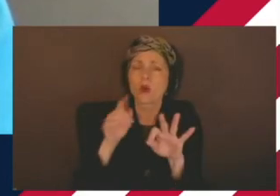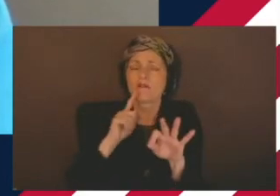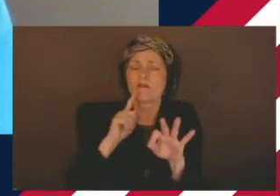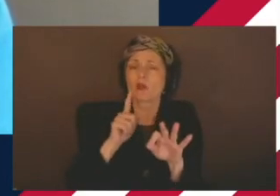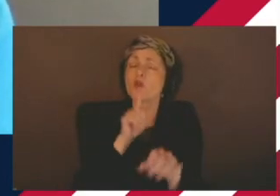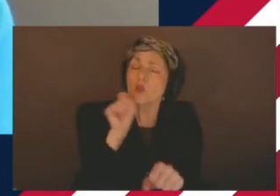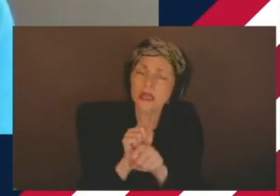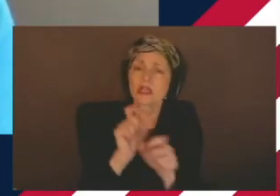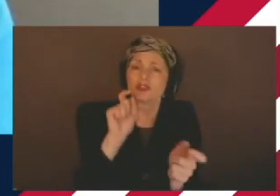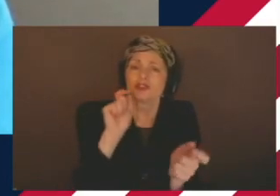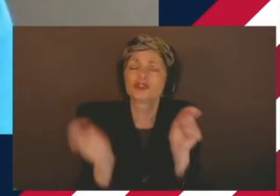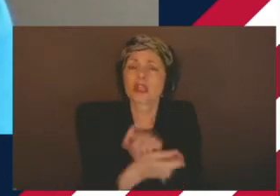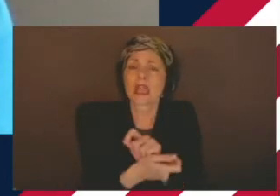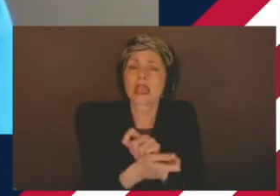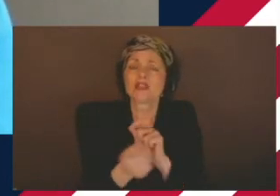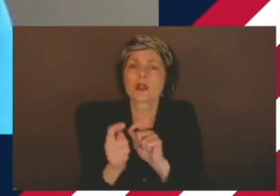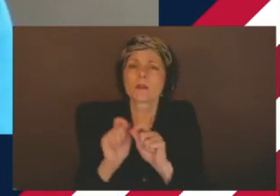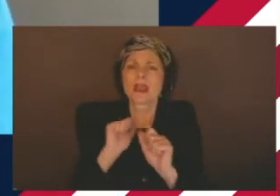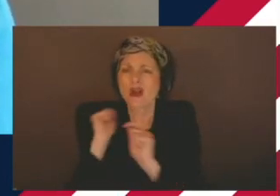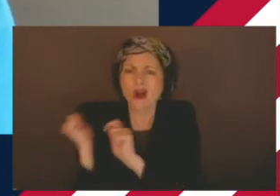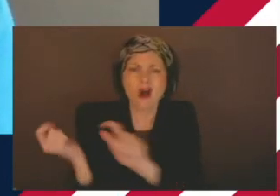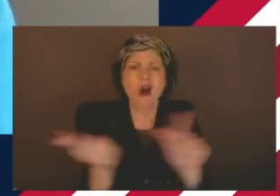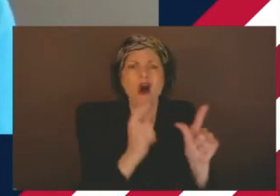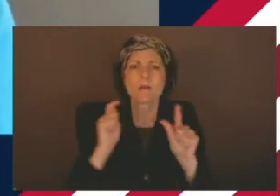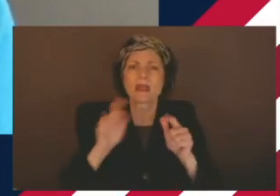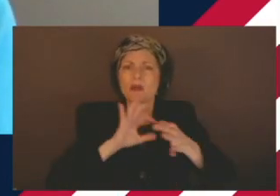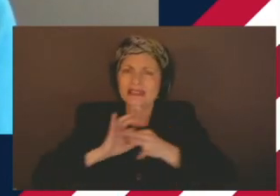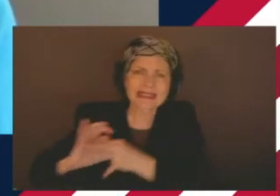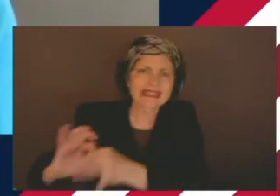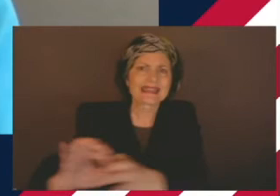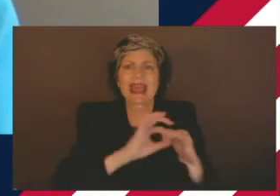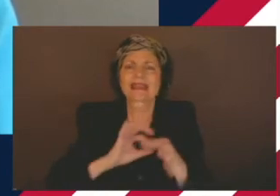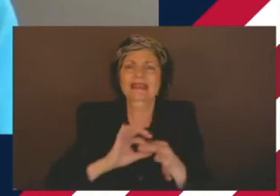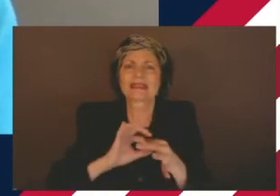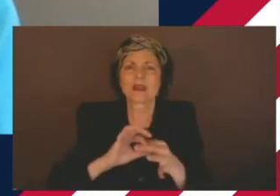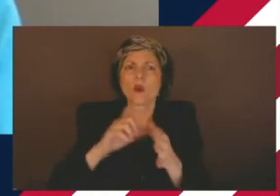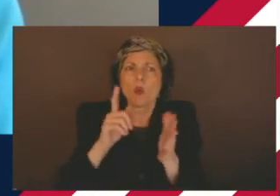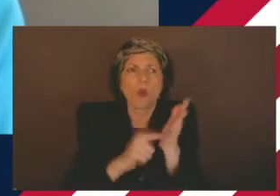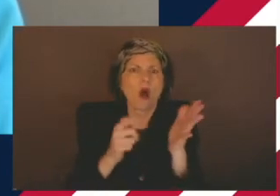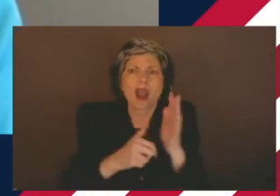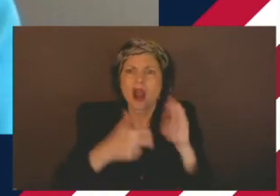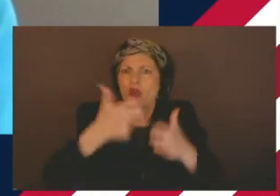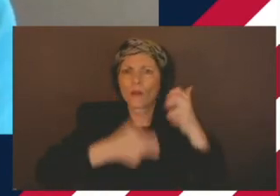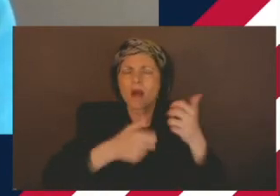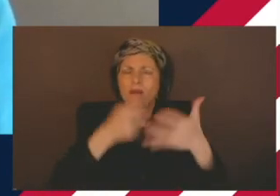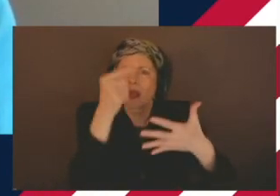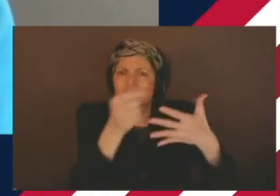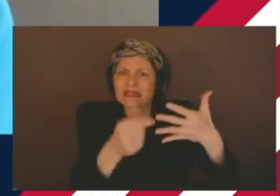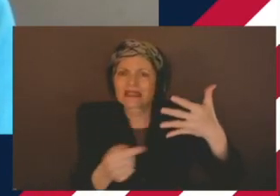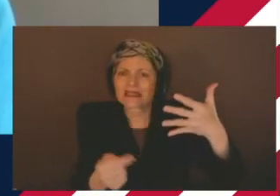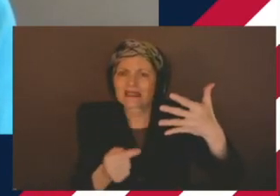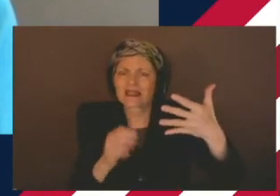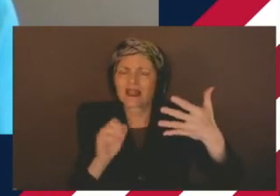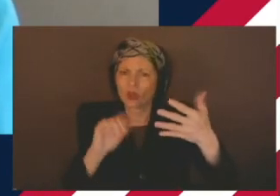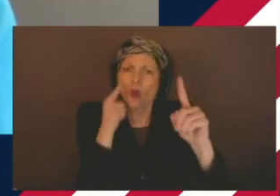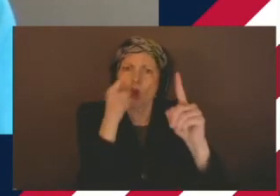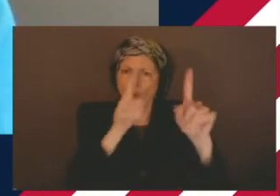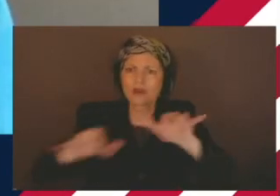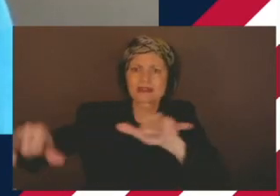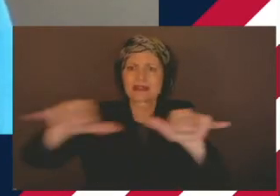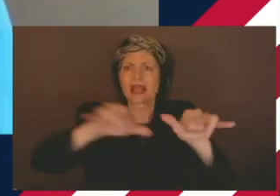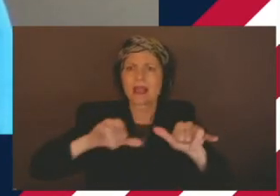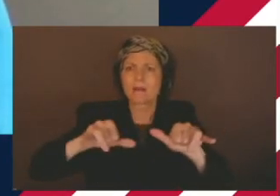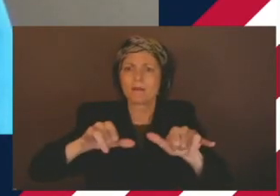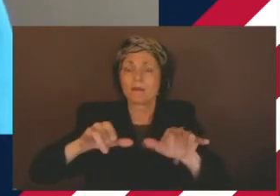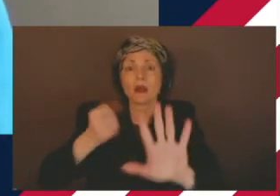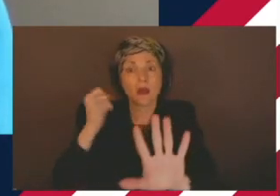around pressing issues and common goals. Since the killing of George Floyd, God rest his soul, we've seen